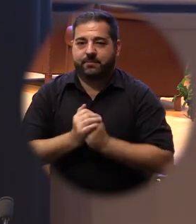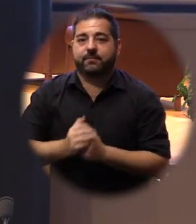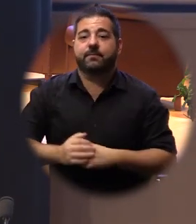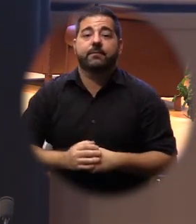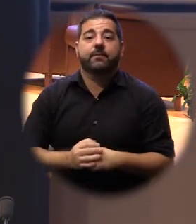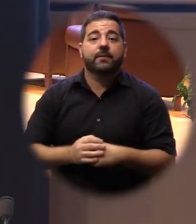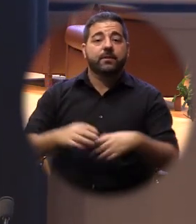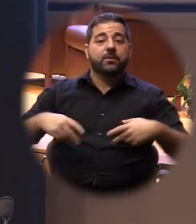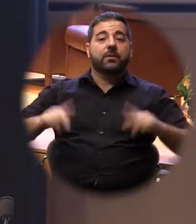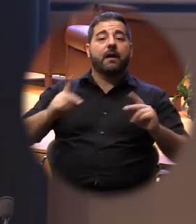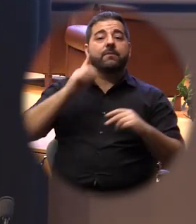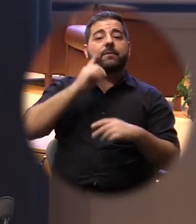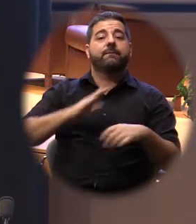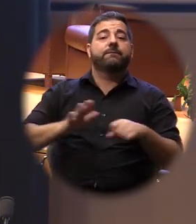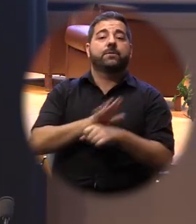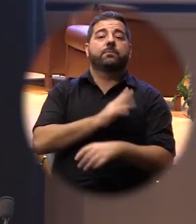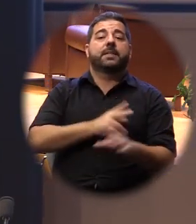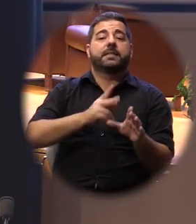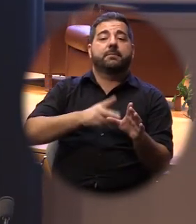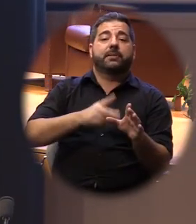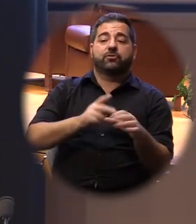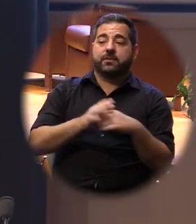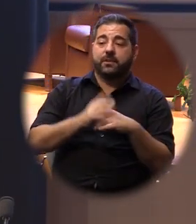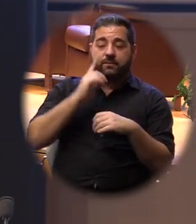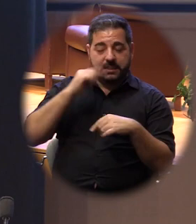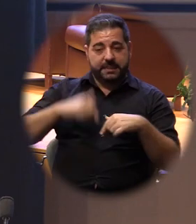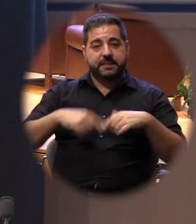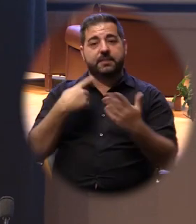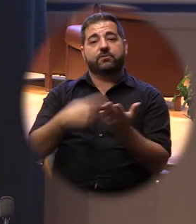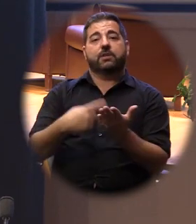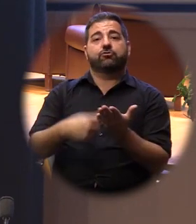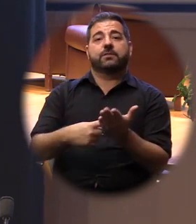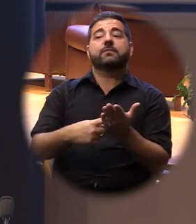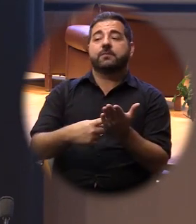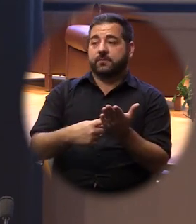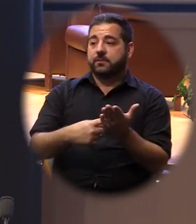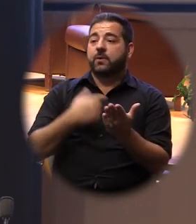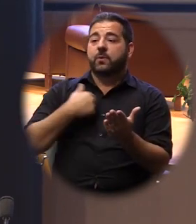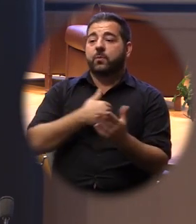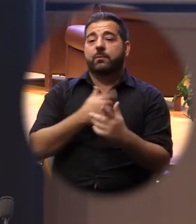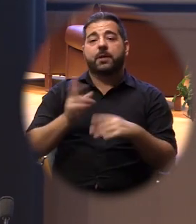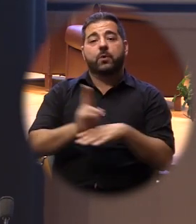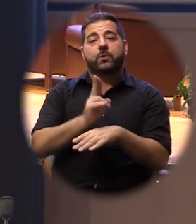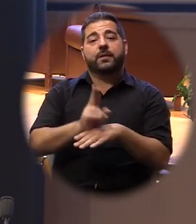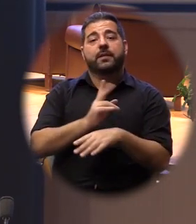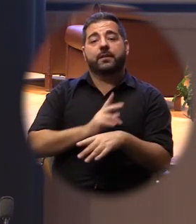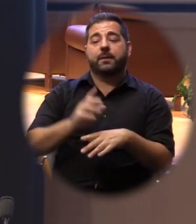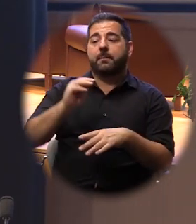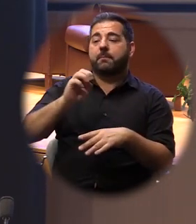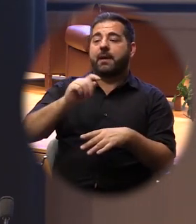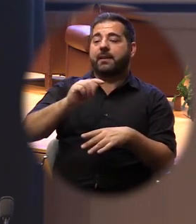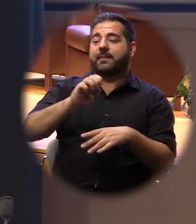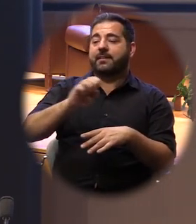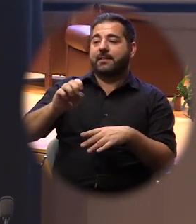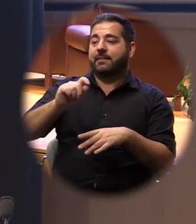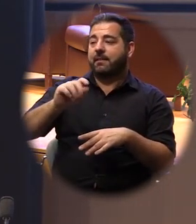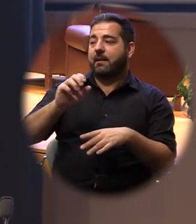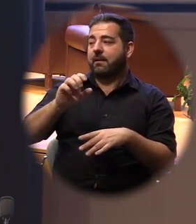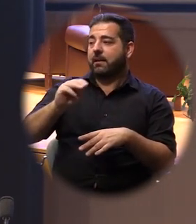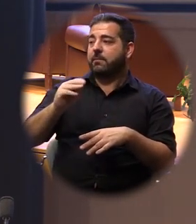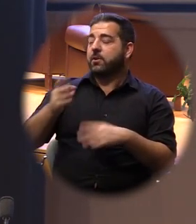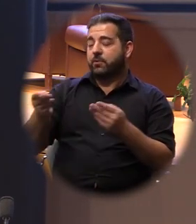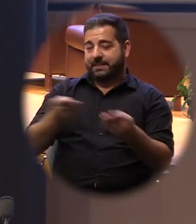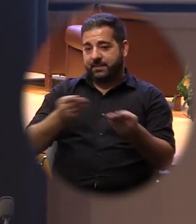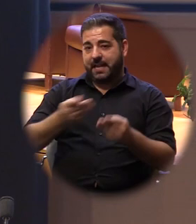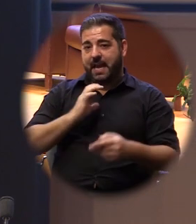order to allow for full participation in the discussion portion of the program, we are going to be using menti.com to facilitate our